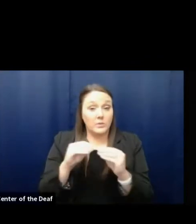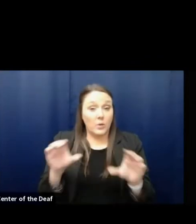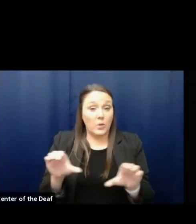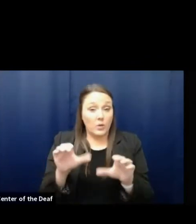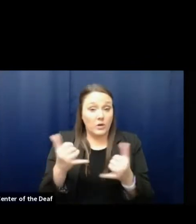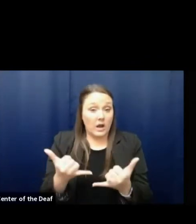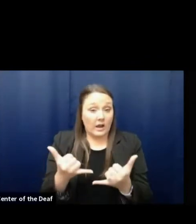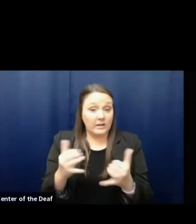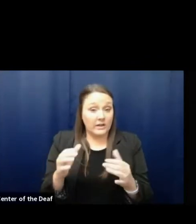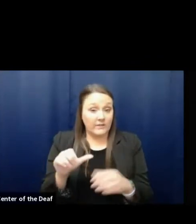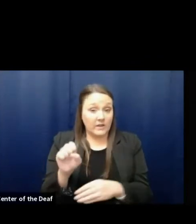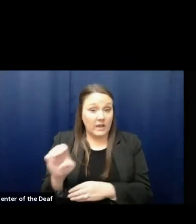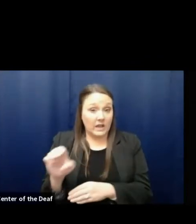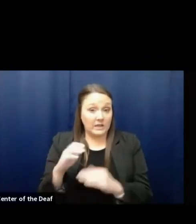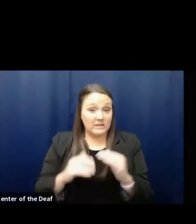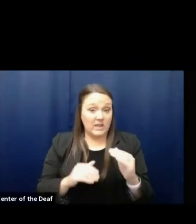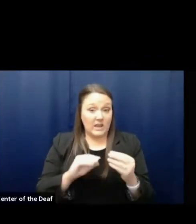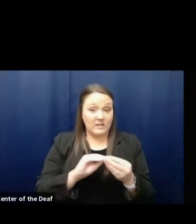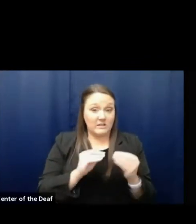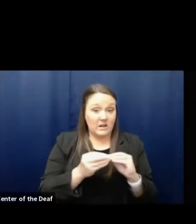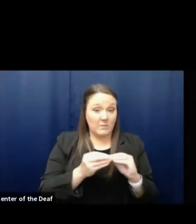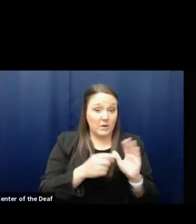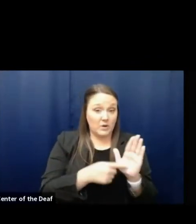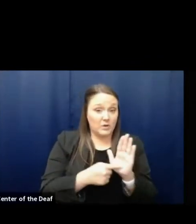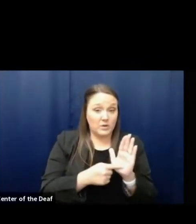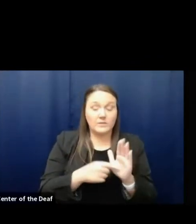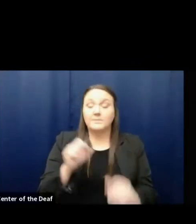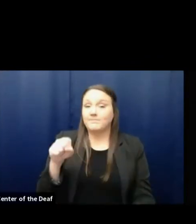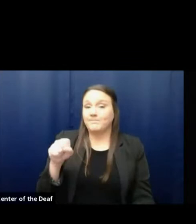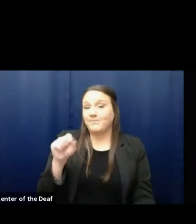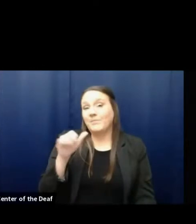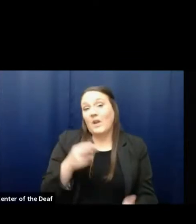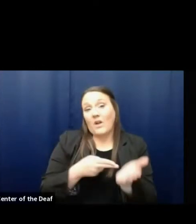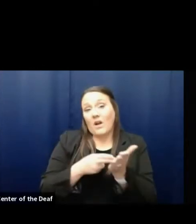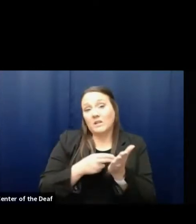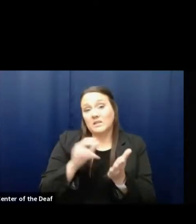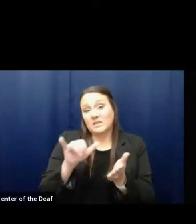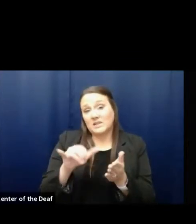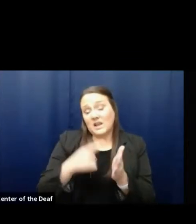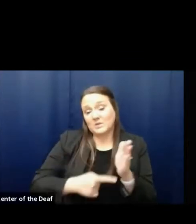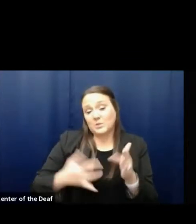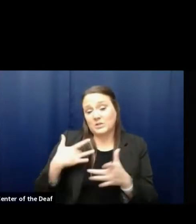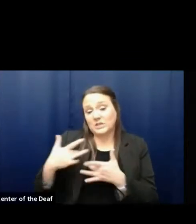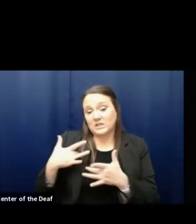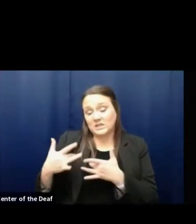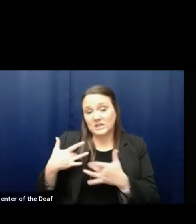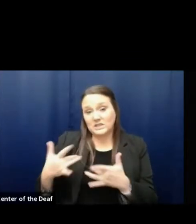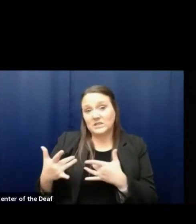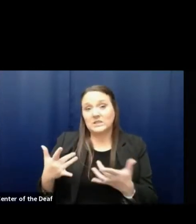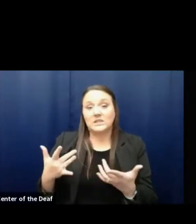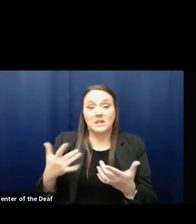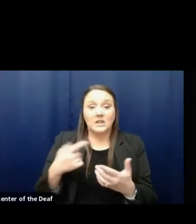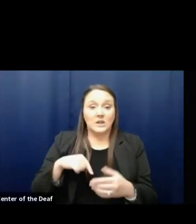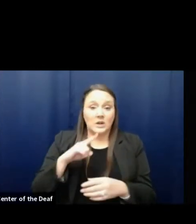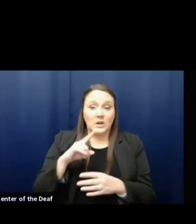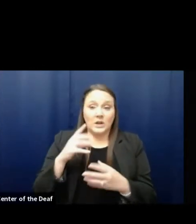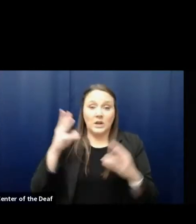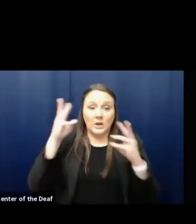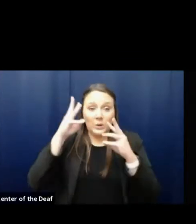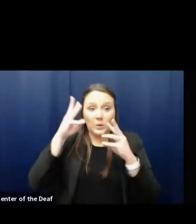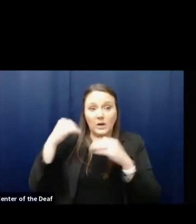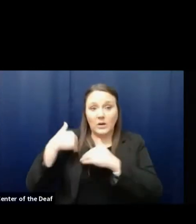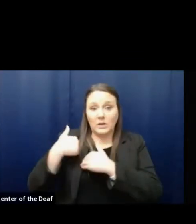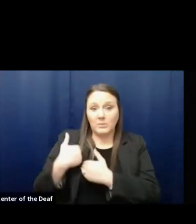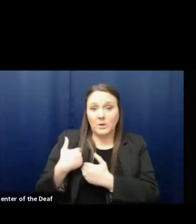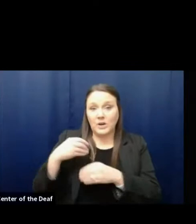numbers suggest? Honestly, that's what we're concerned about. We're worried that the burden of disease in the community is higher than